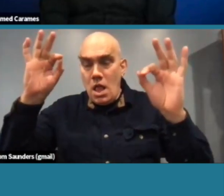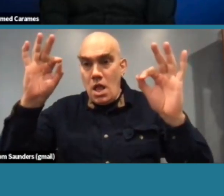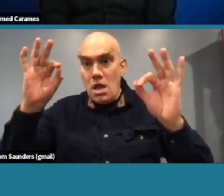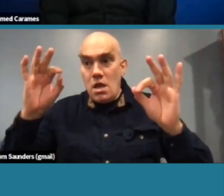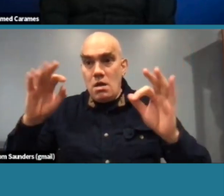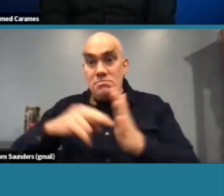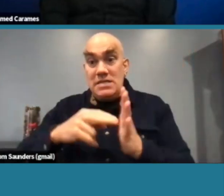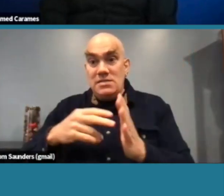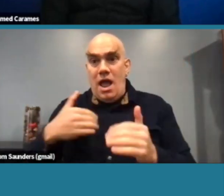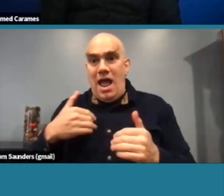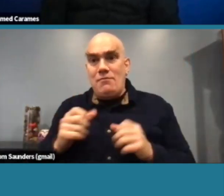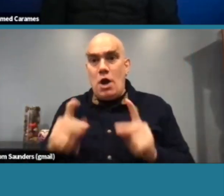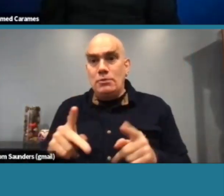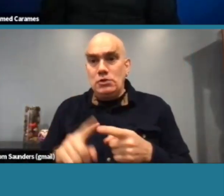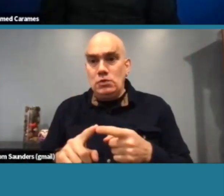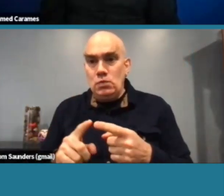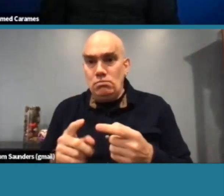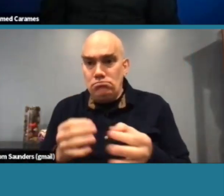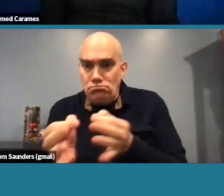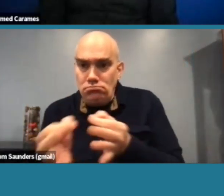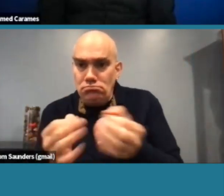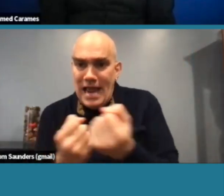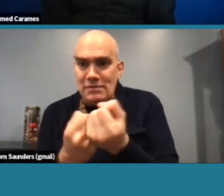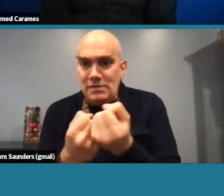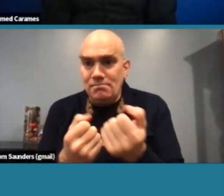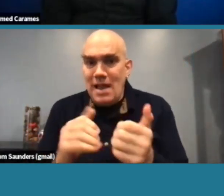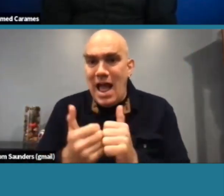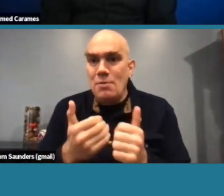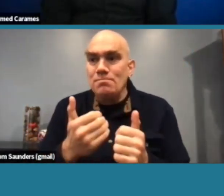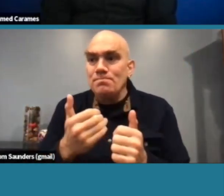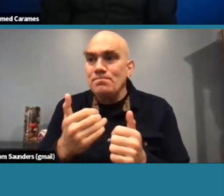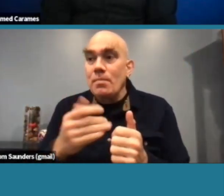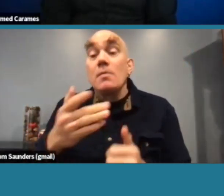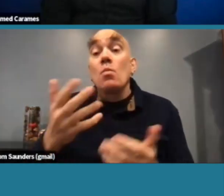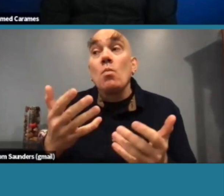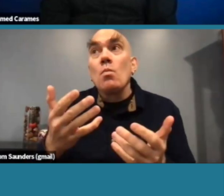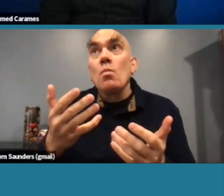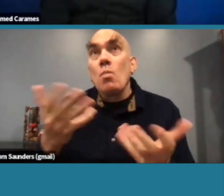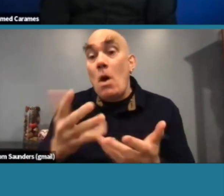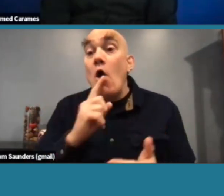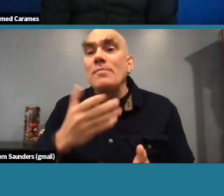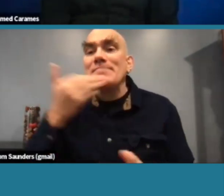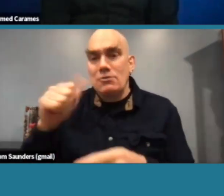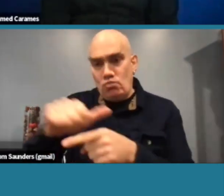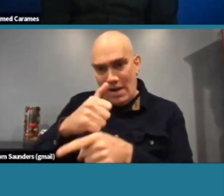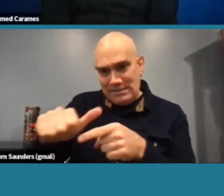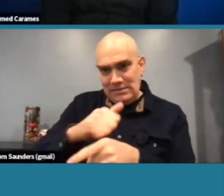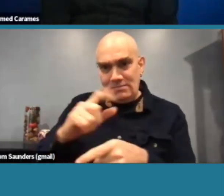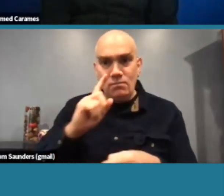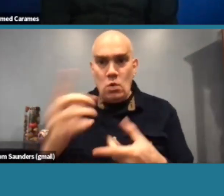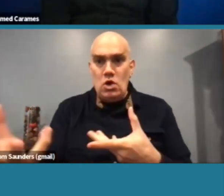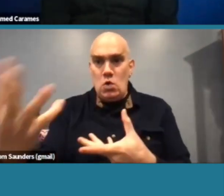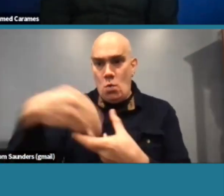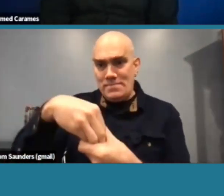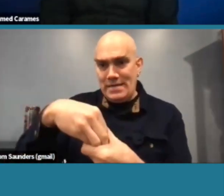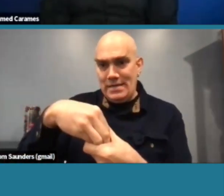with interpreters. They may just truly not know anything about the deaf community. So we work